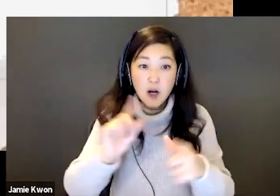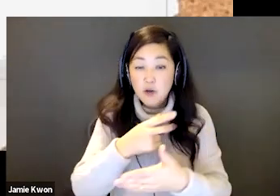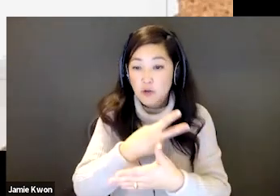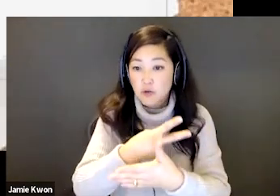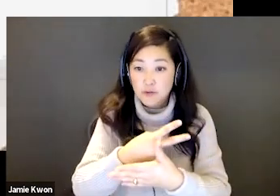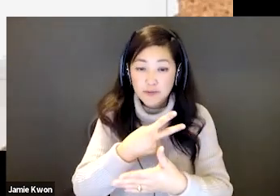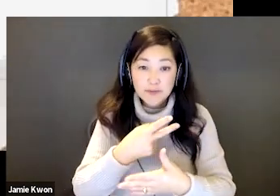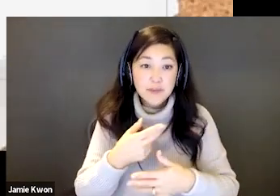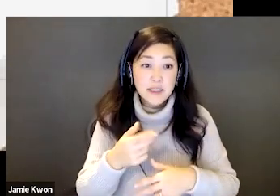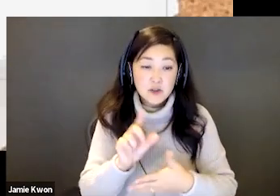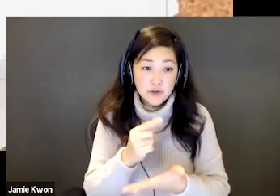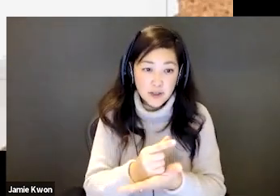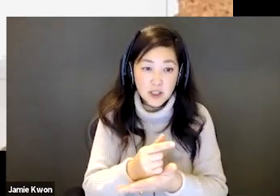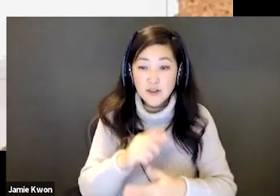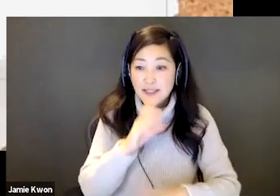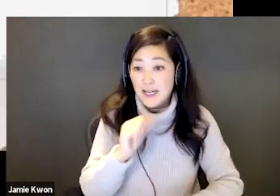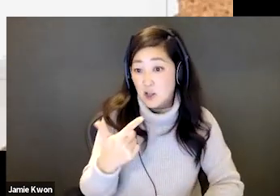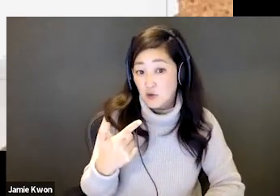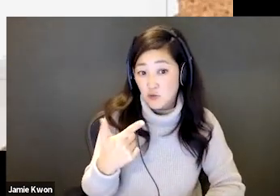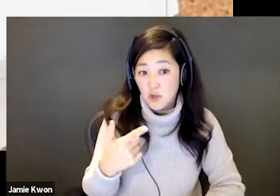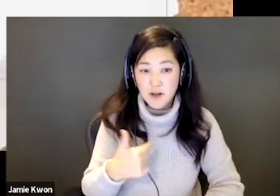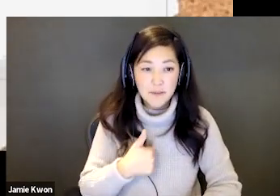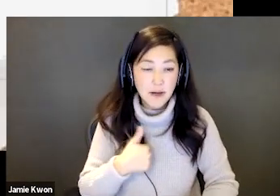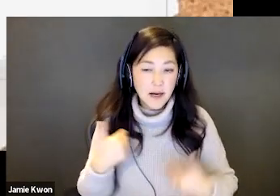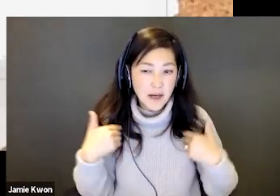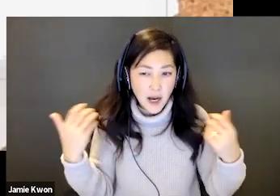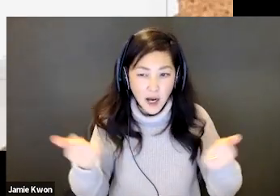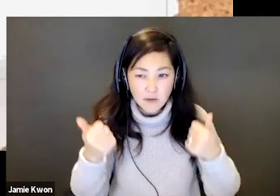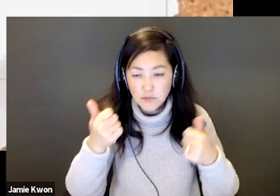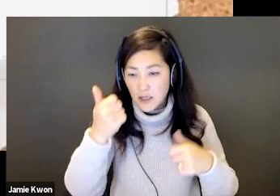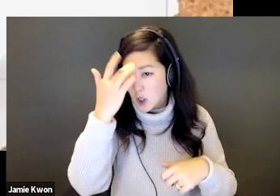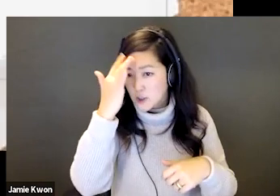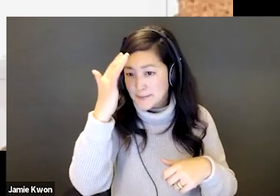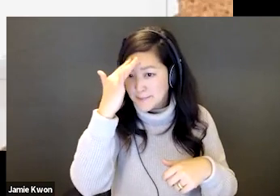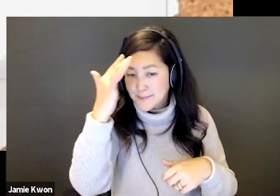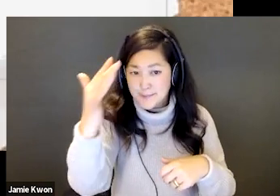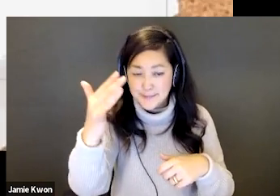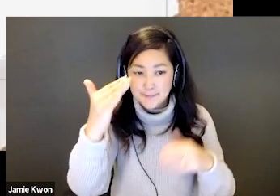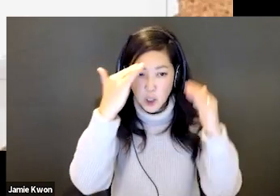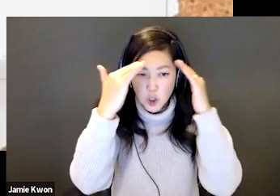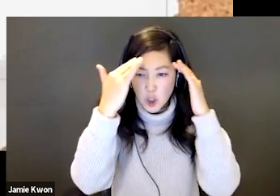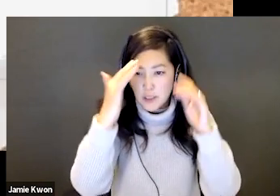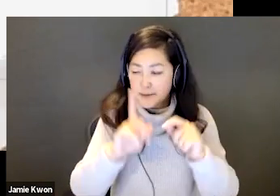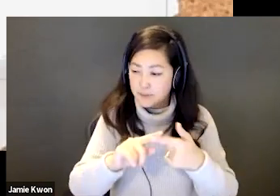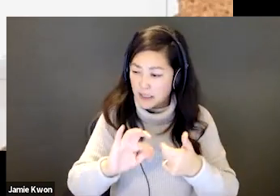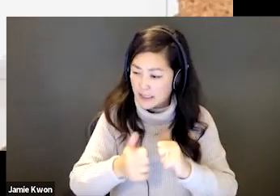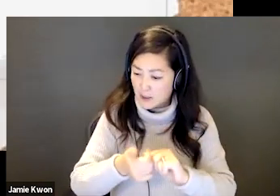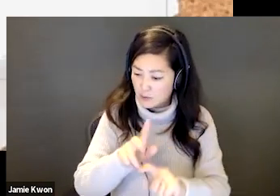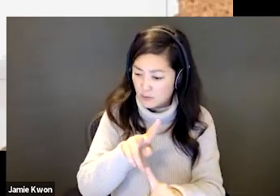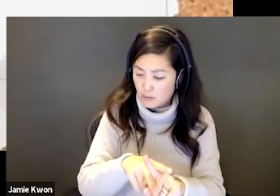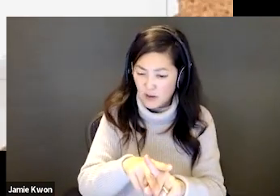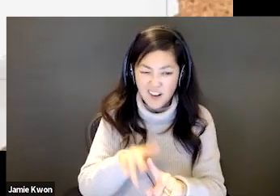at 21. I had a lot of theoretical knowledge, but didn't know how to apply that